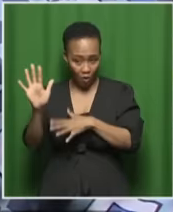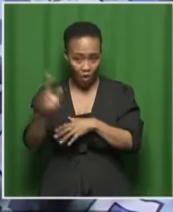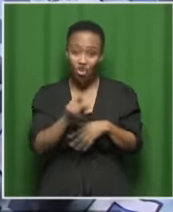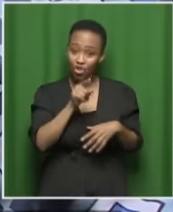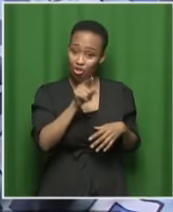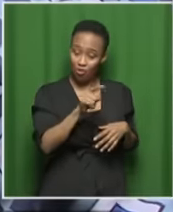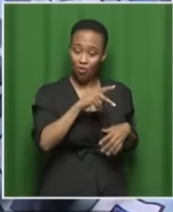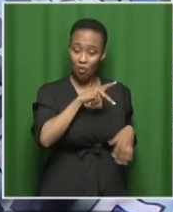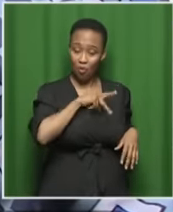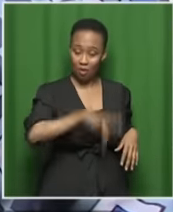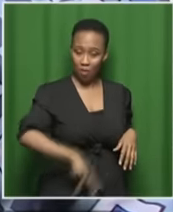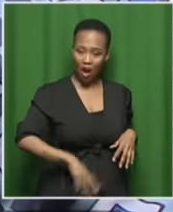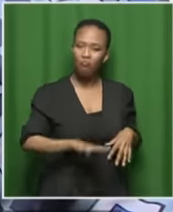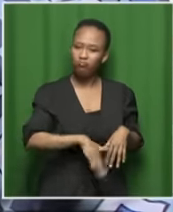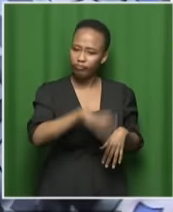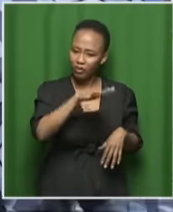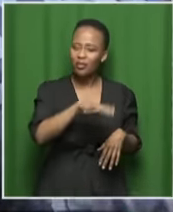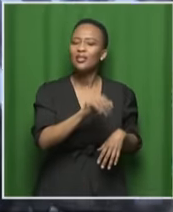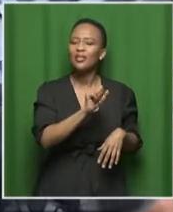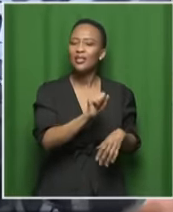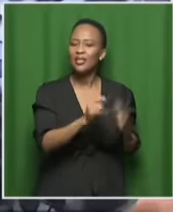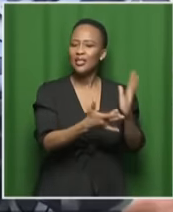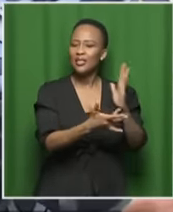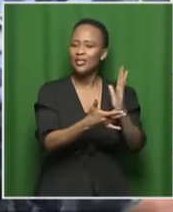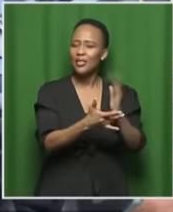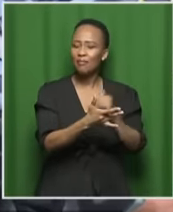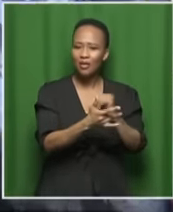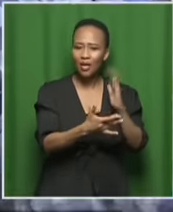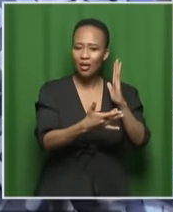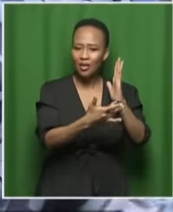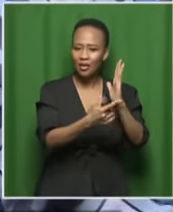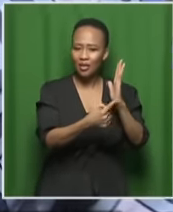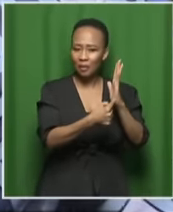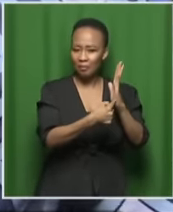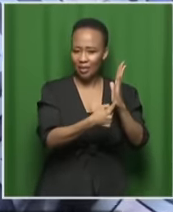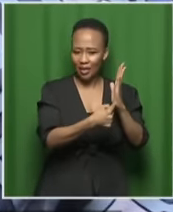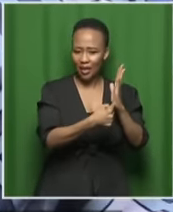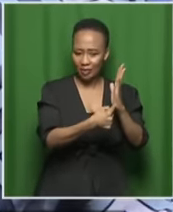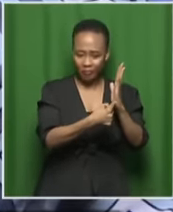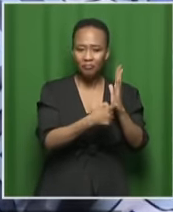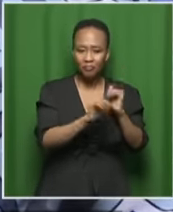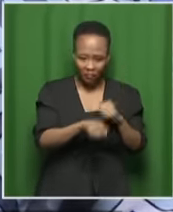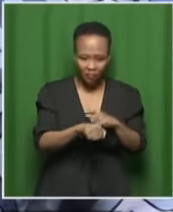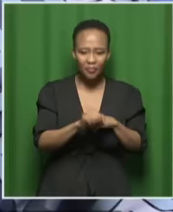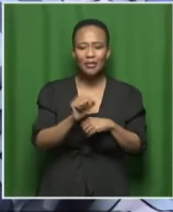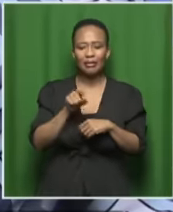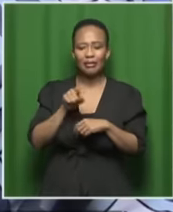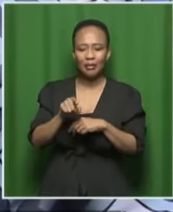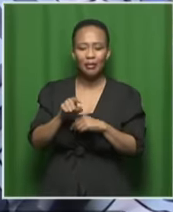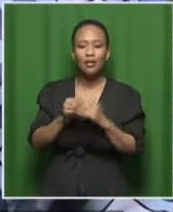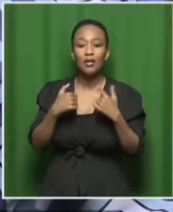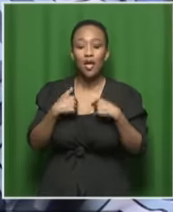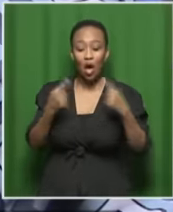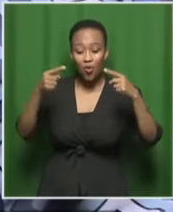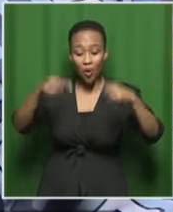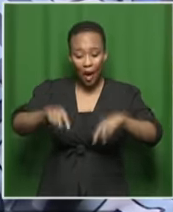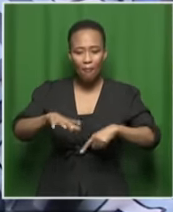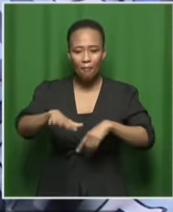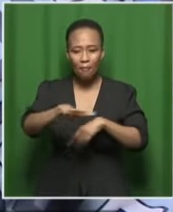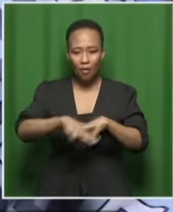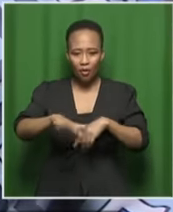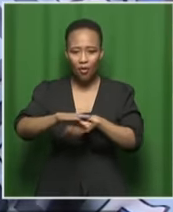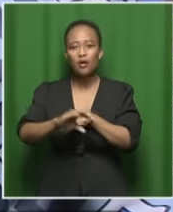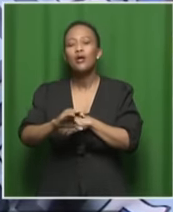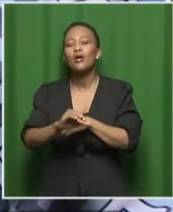the struggles of the people of this area. Paul Mashatile in Alexandra, in areas such as Attridgeville as well. You come to this area, you're